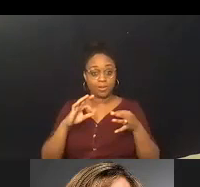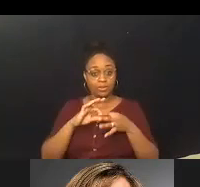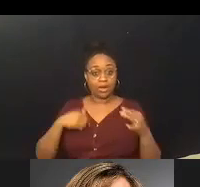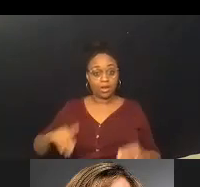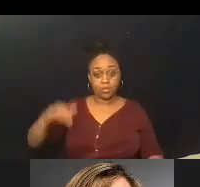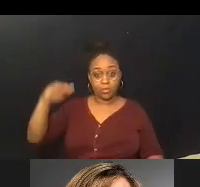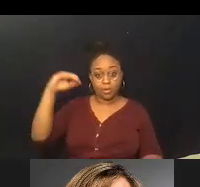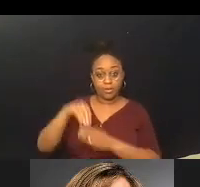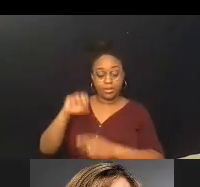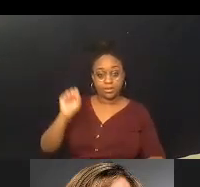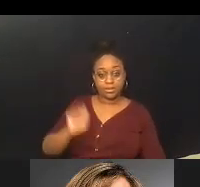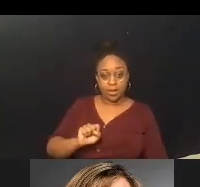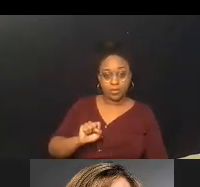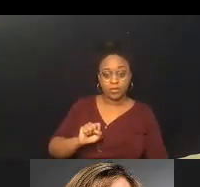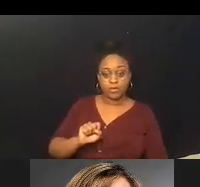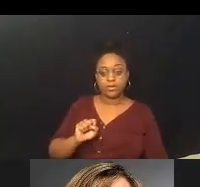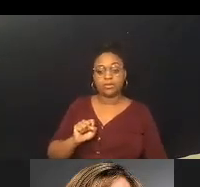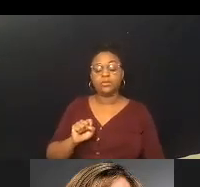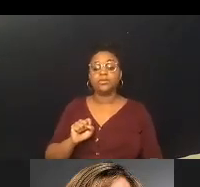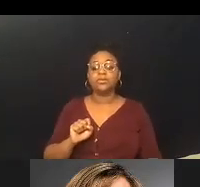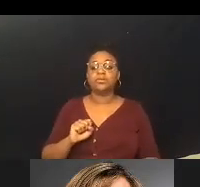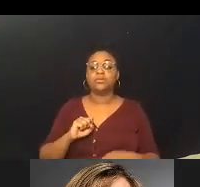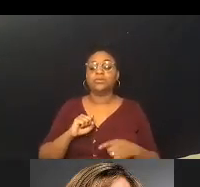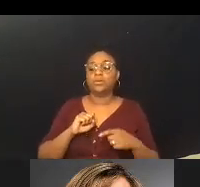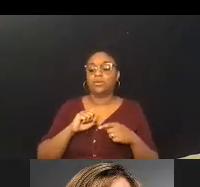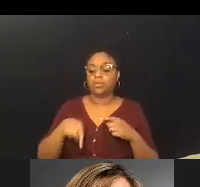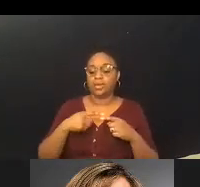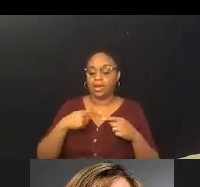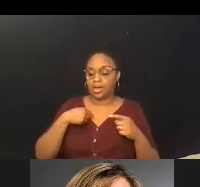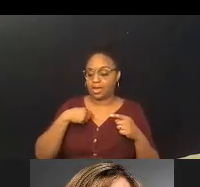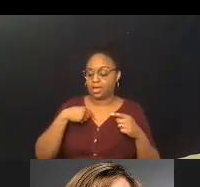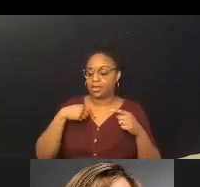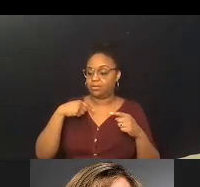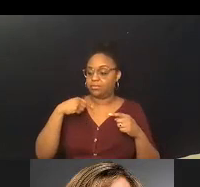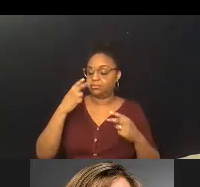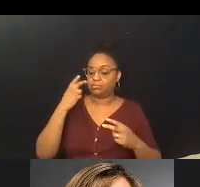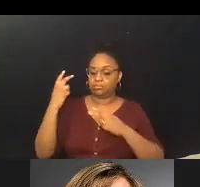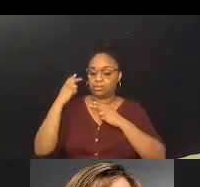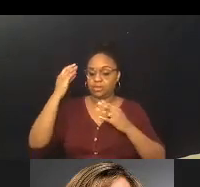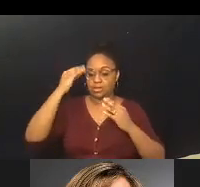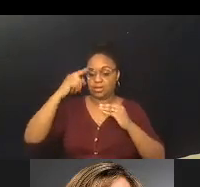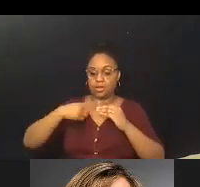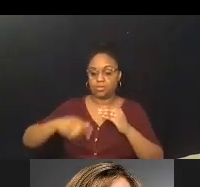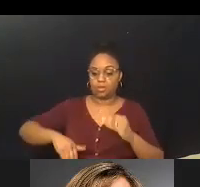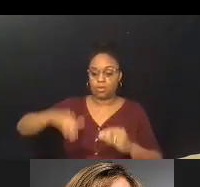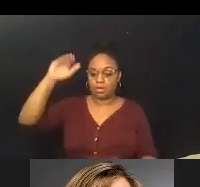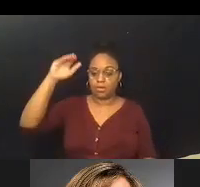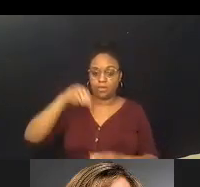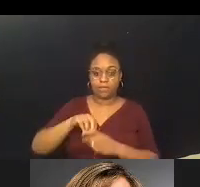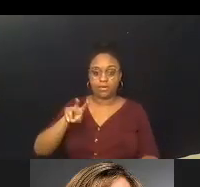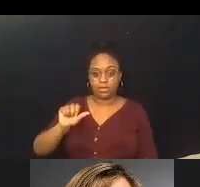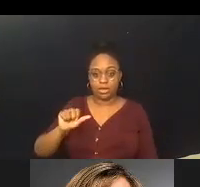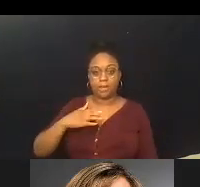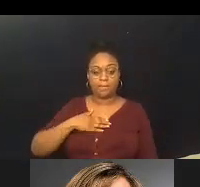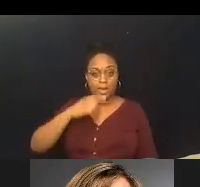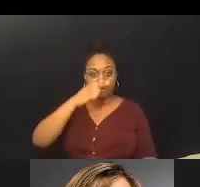and when I think about growing up there, my Black identity was very salient